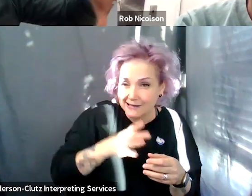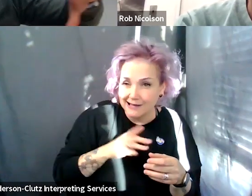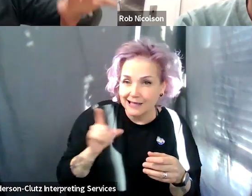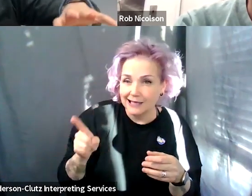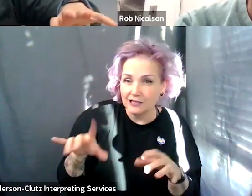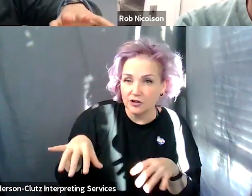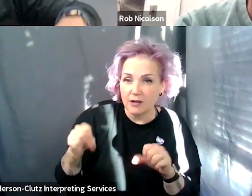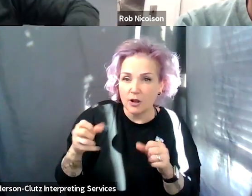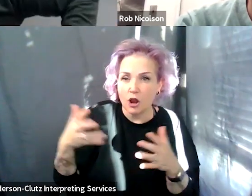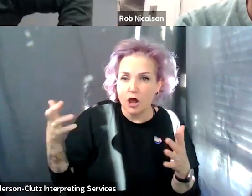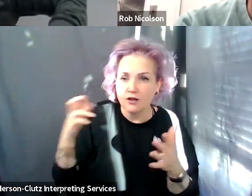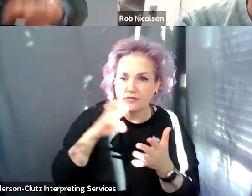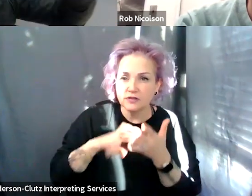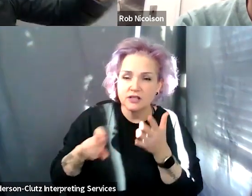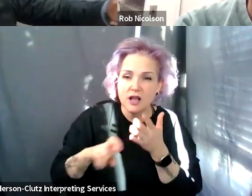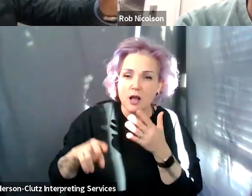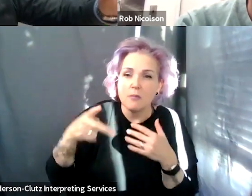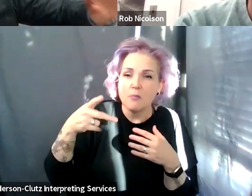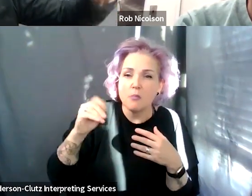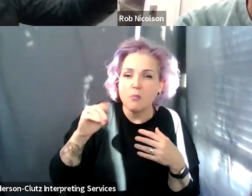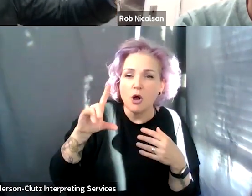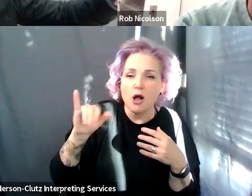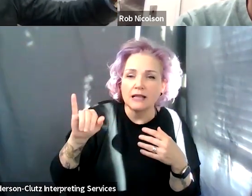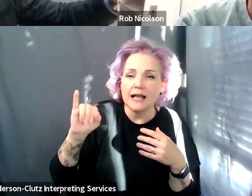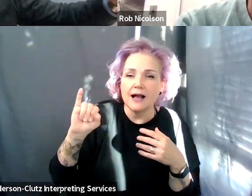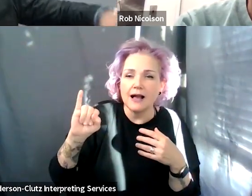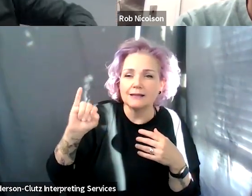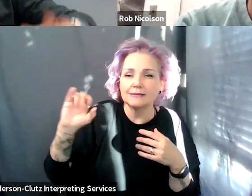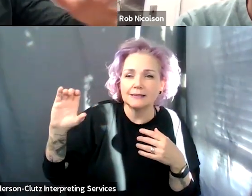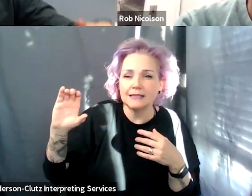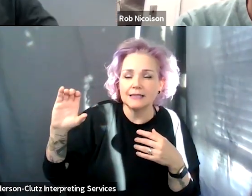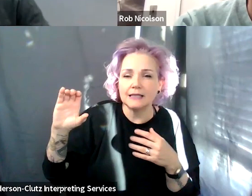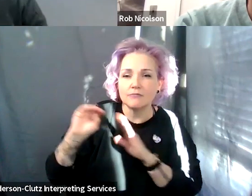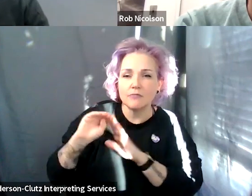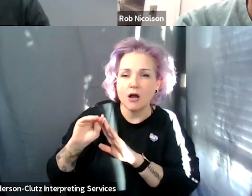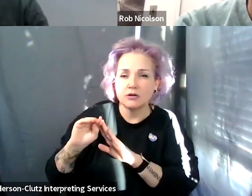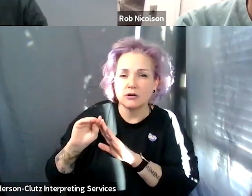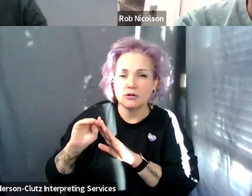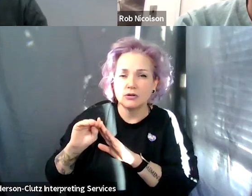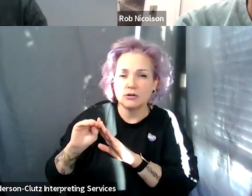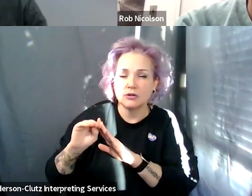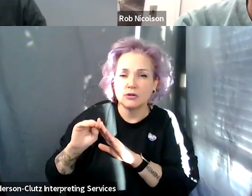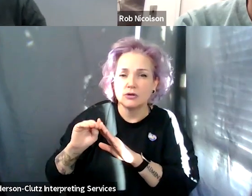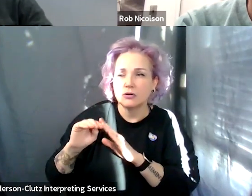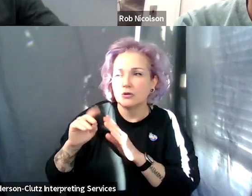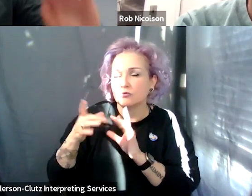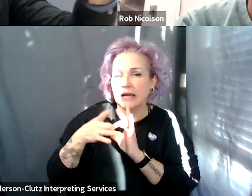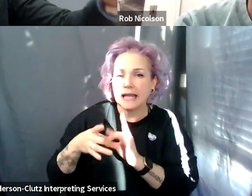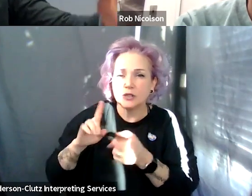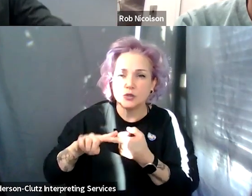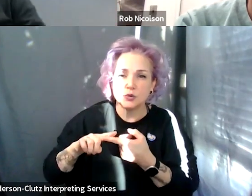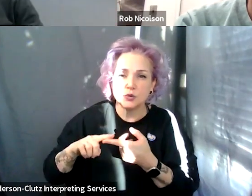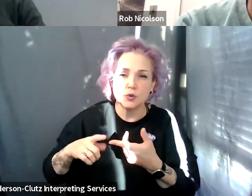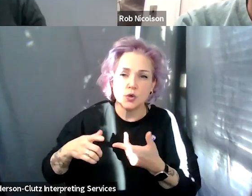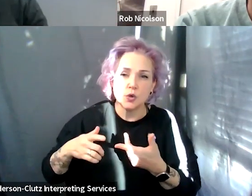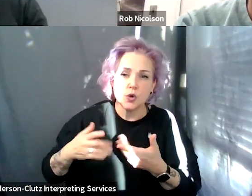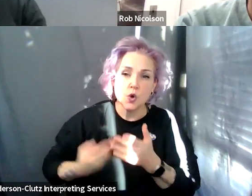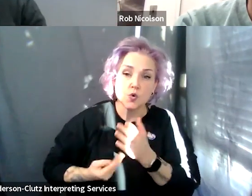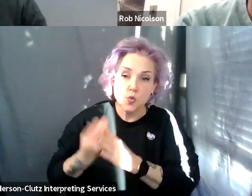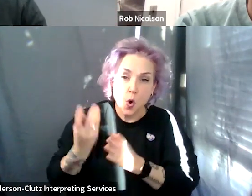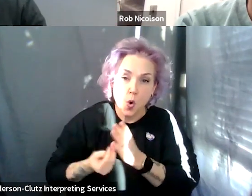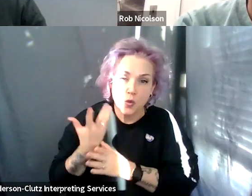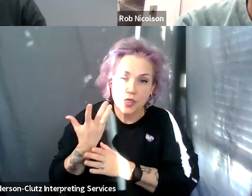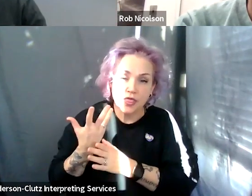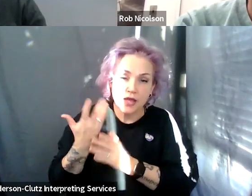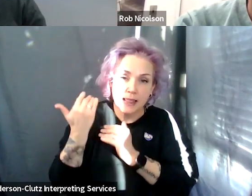is the poly-IC model, to study other kind of outcomes such as growth restriction in the fetuses, and also relating